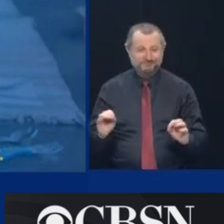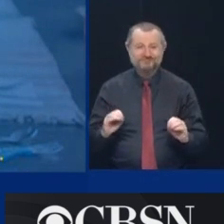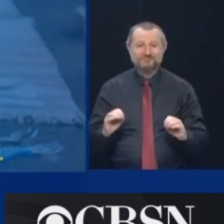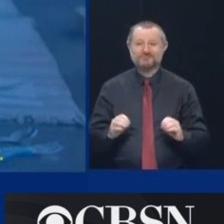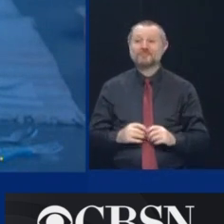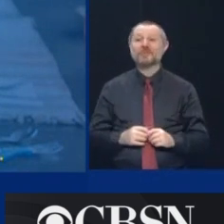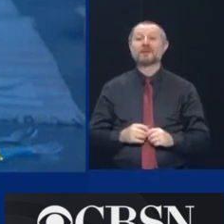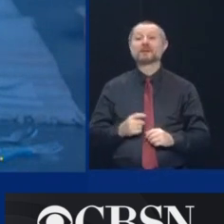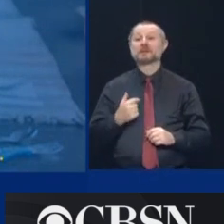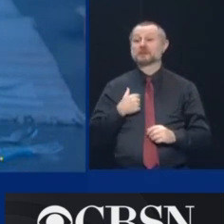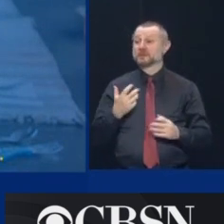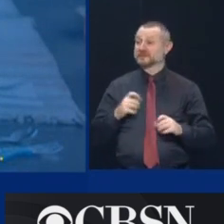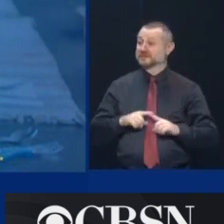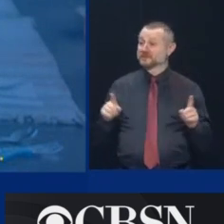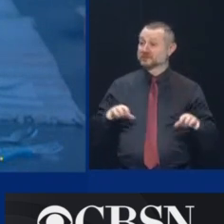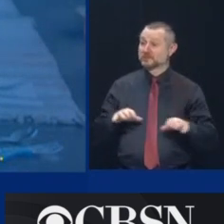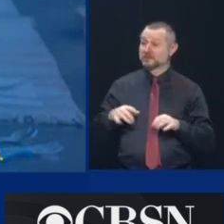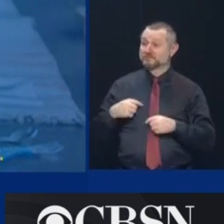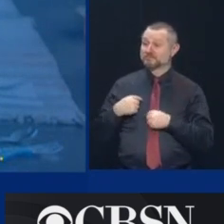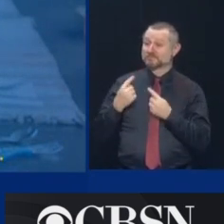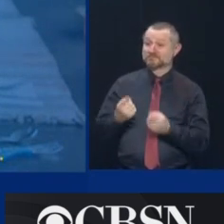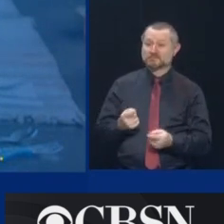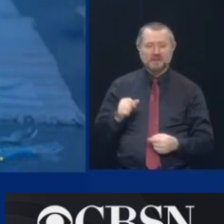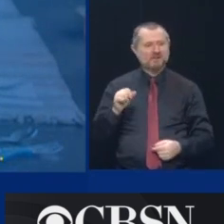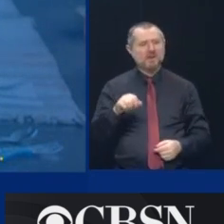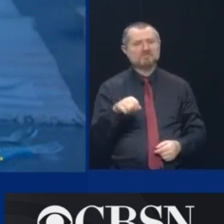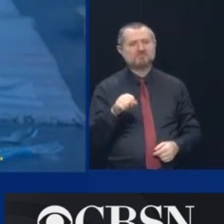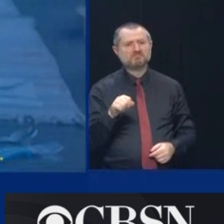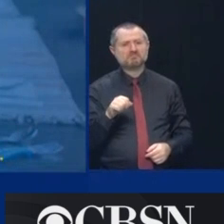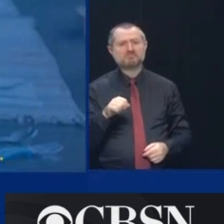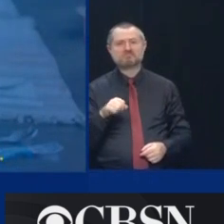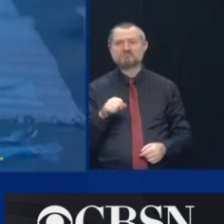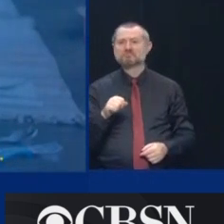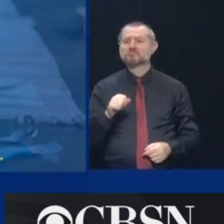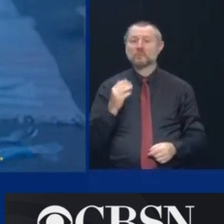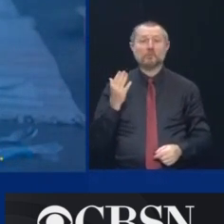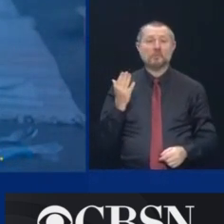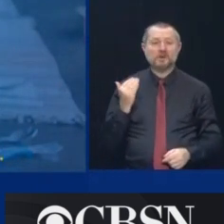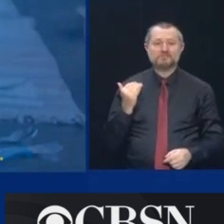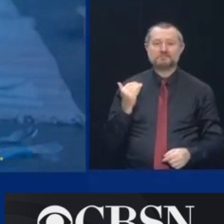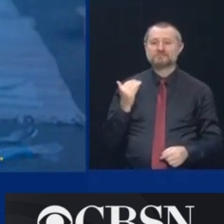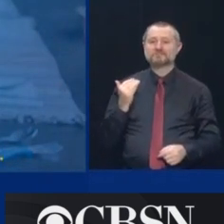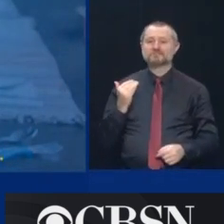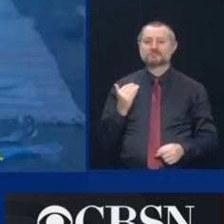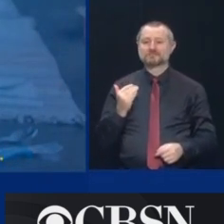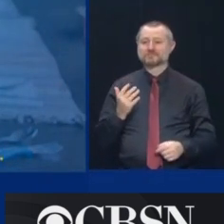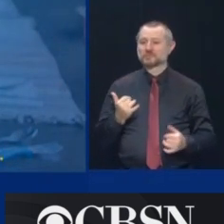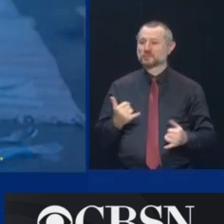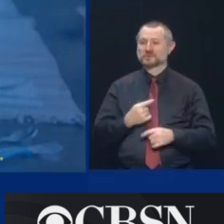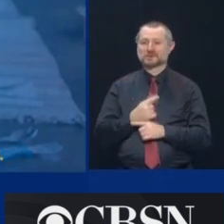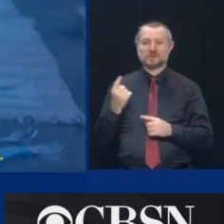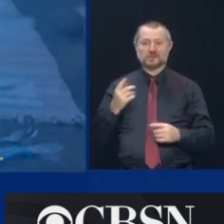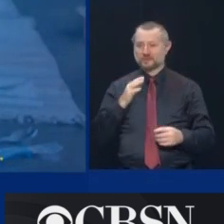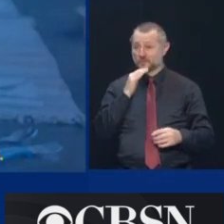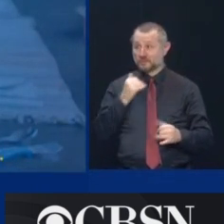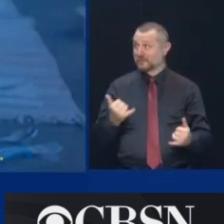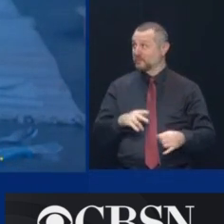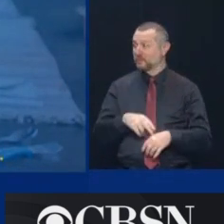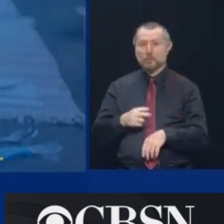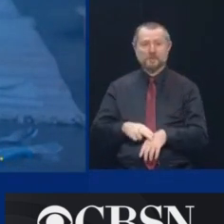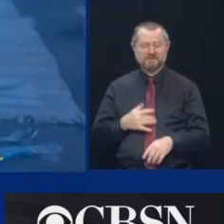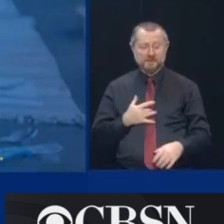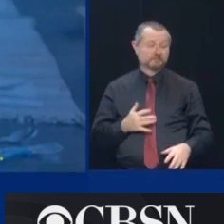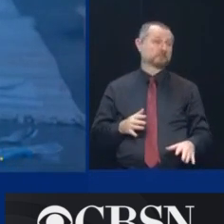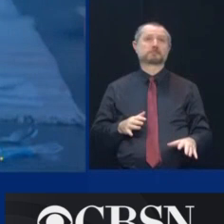act different than I act normally? Yes, because it's not normal. Well, that's